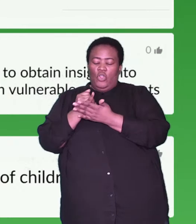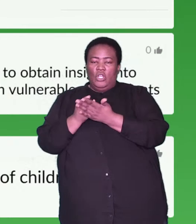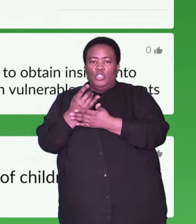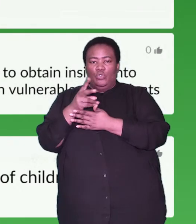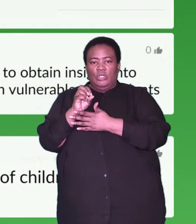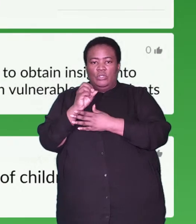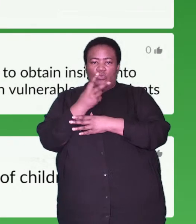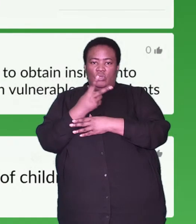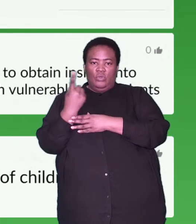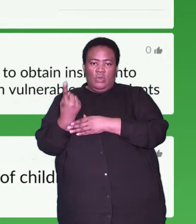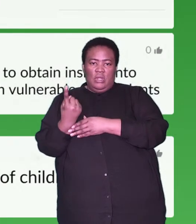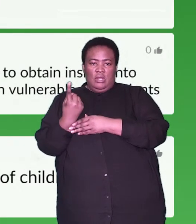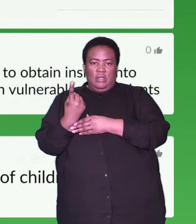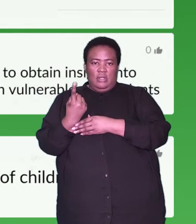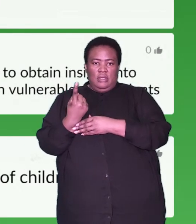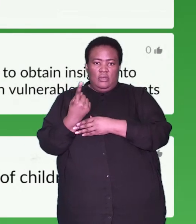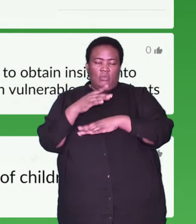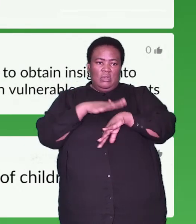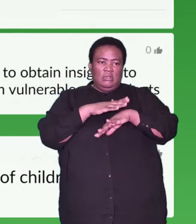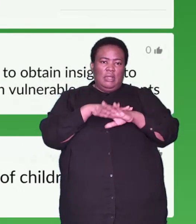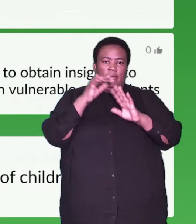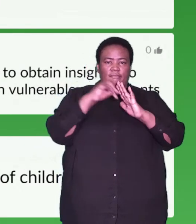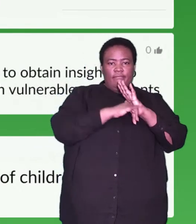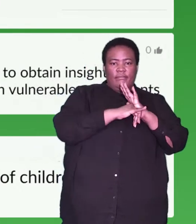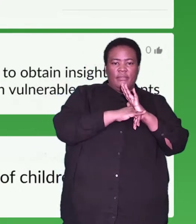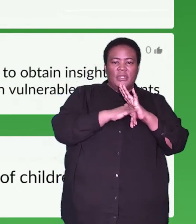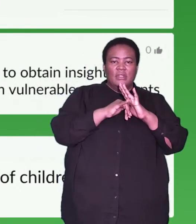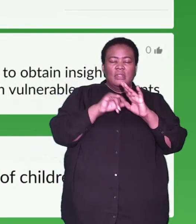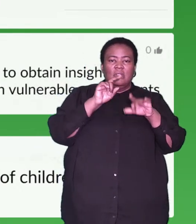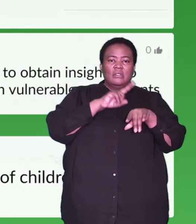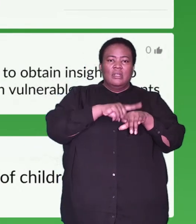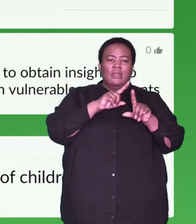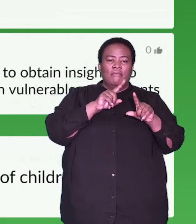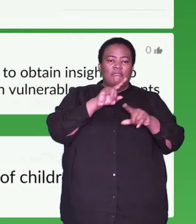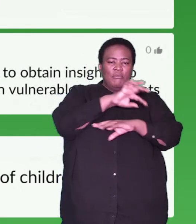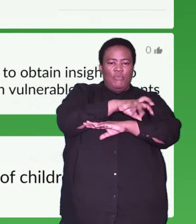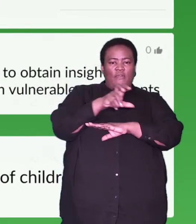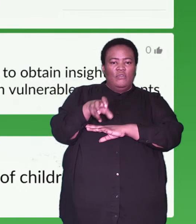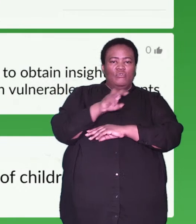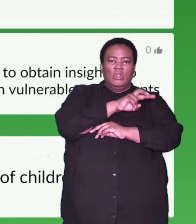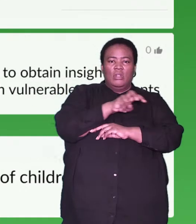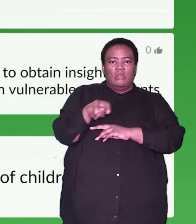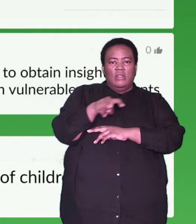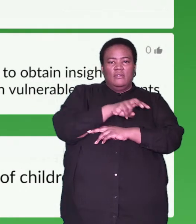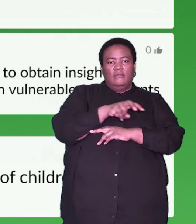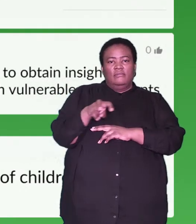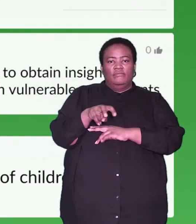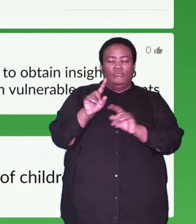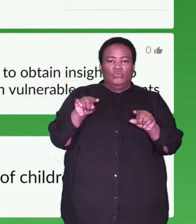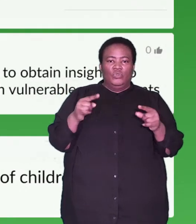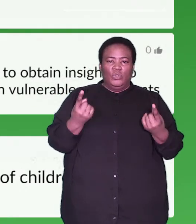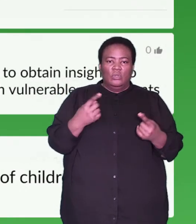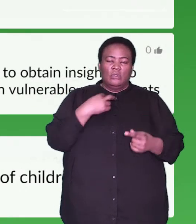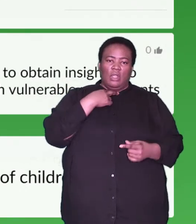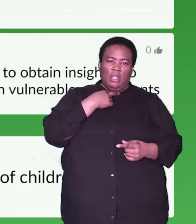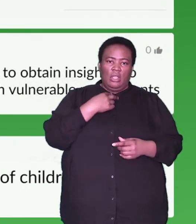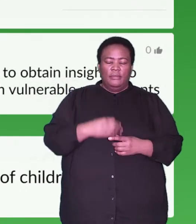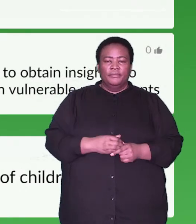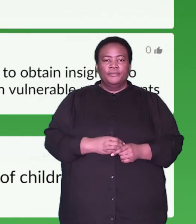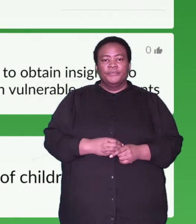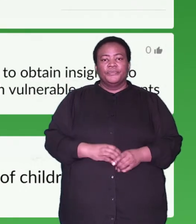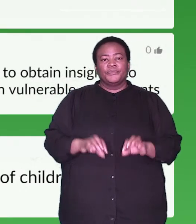restrictions ended under inter-provincial moves. You got us there? Thanks, Neil. Thanks, Gabriel.